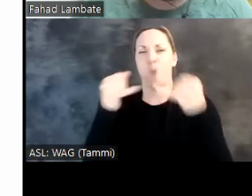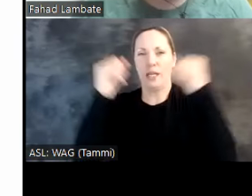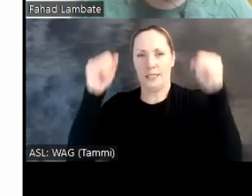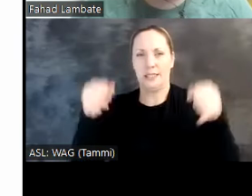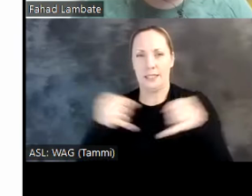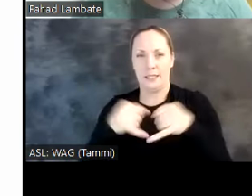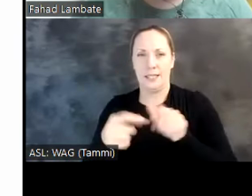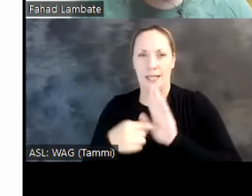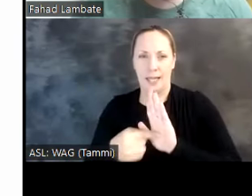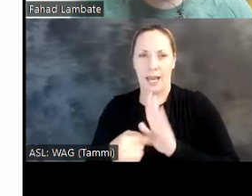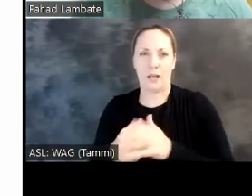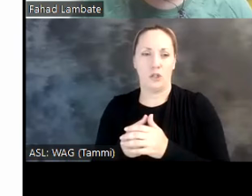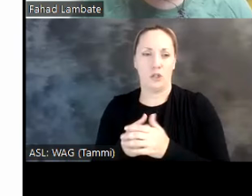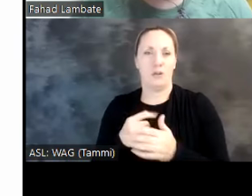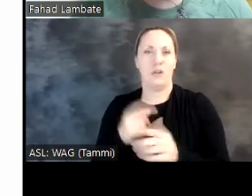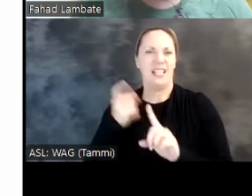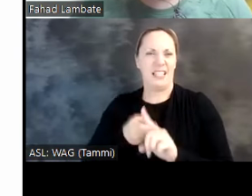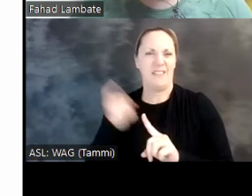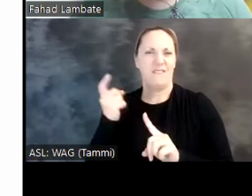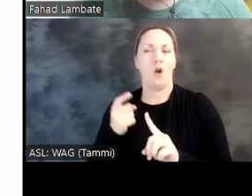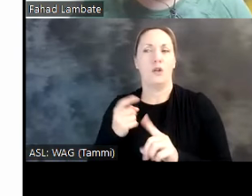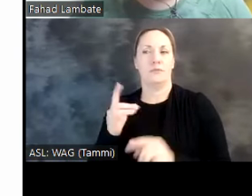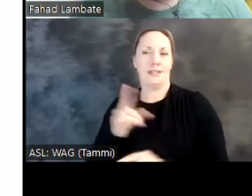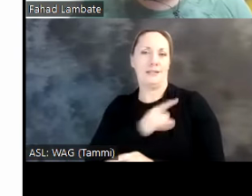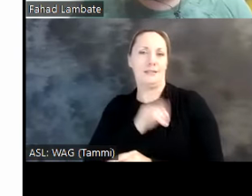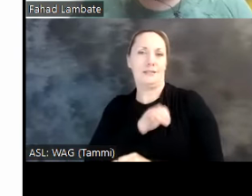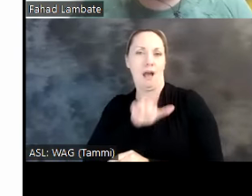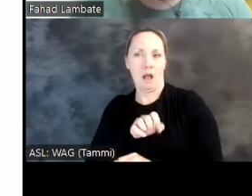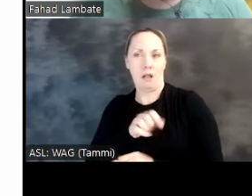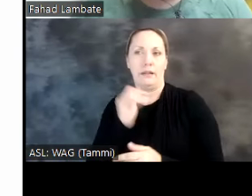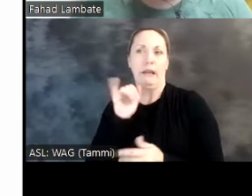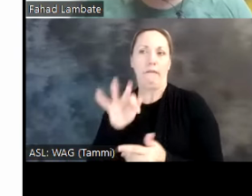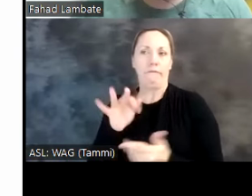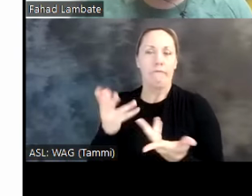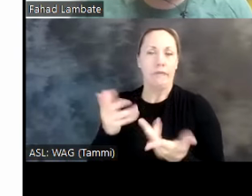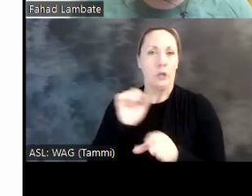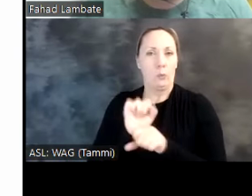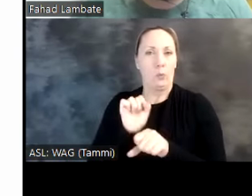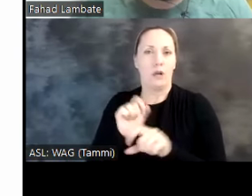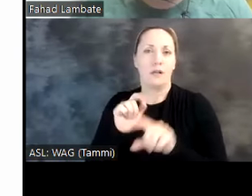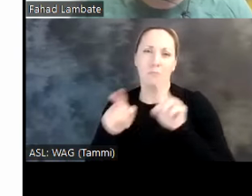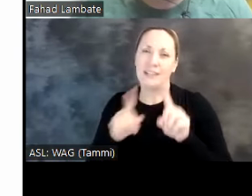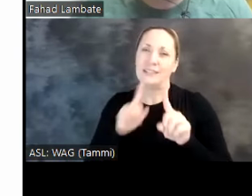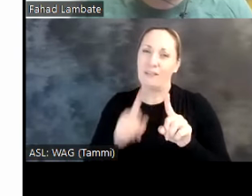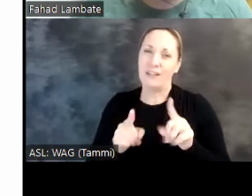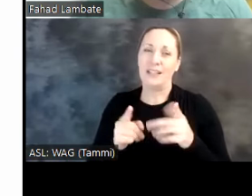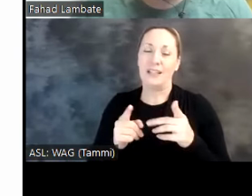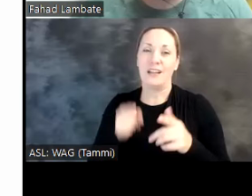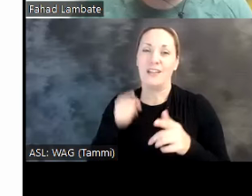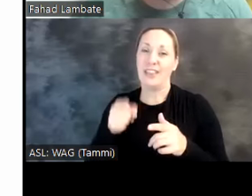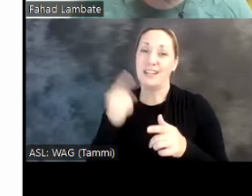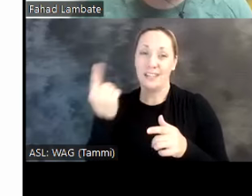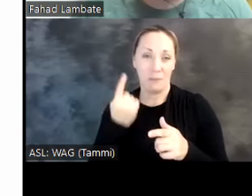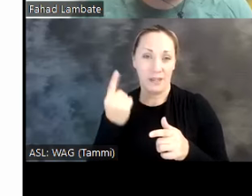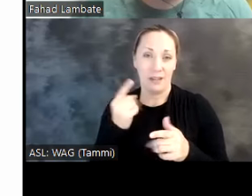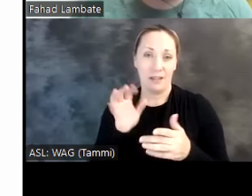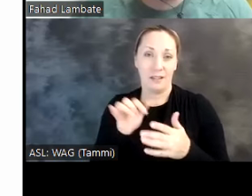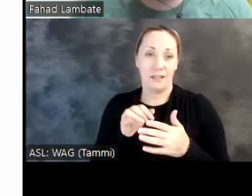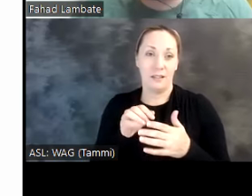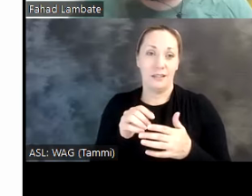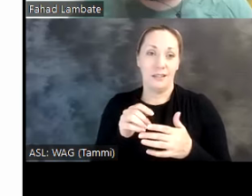style, wherein the default style would get the job done. But definitely this is something,